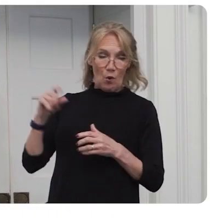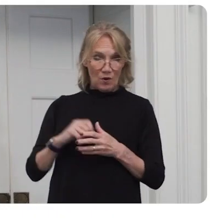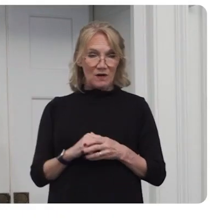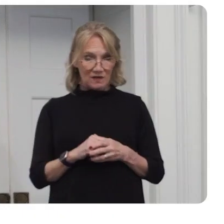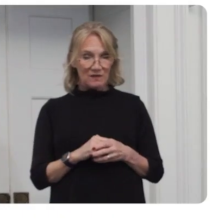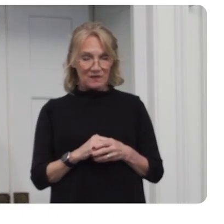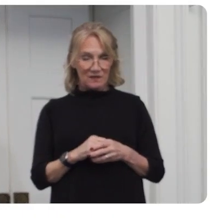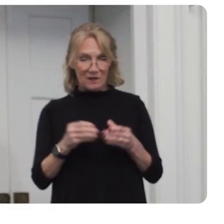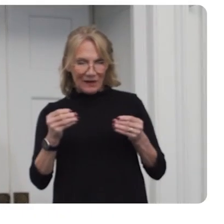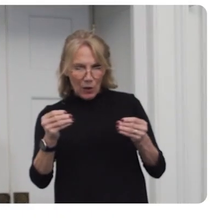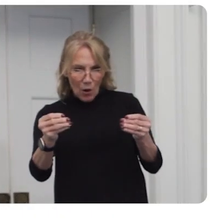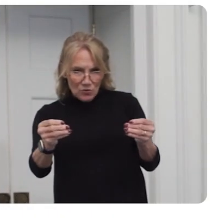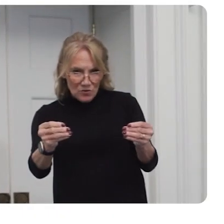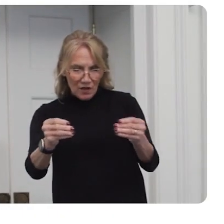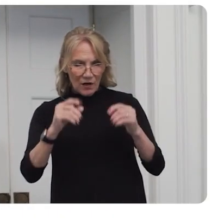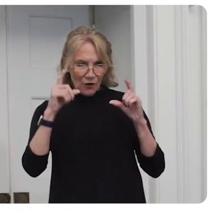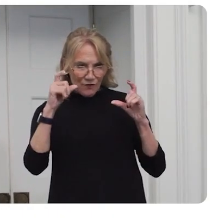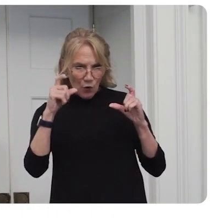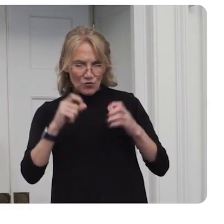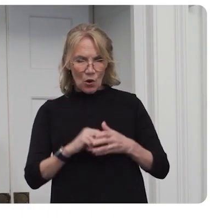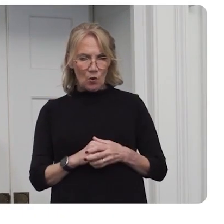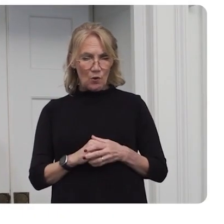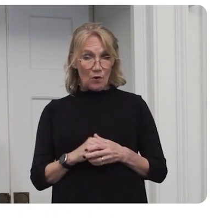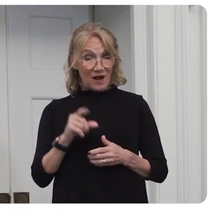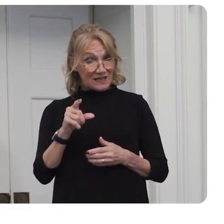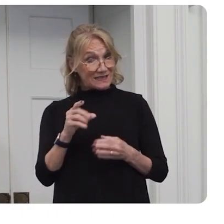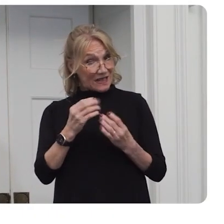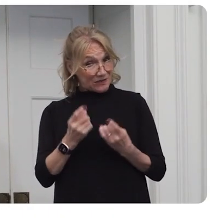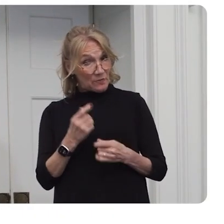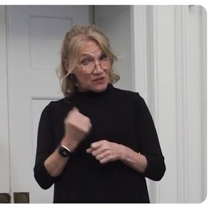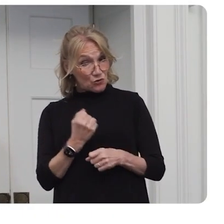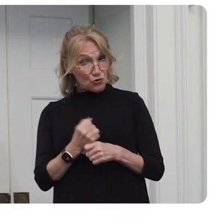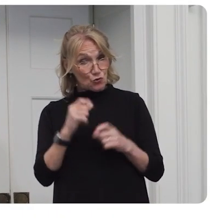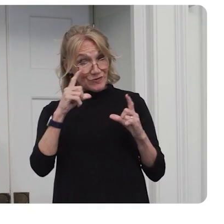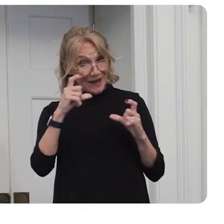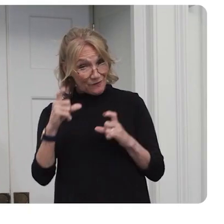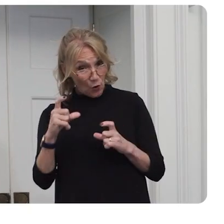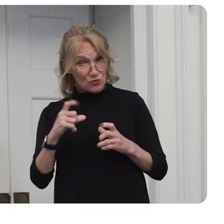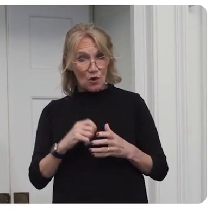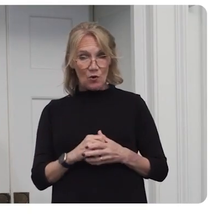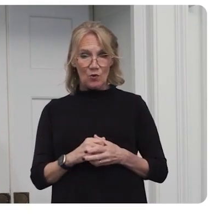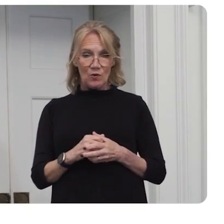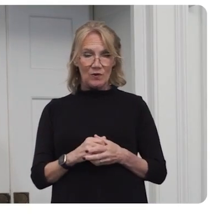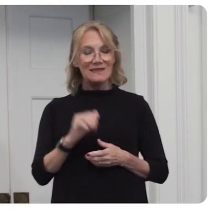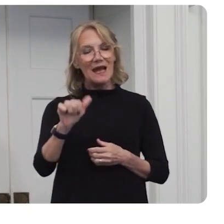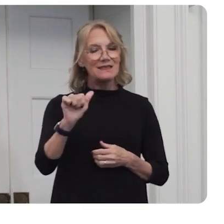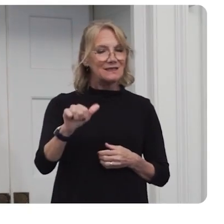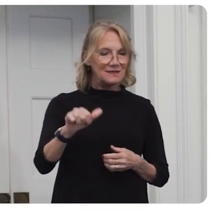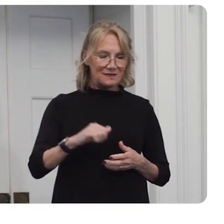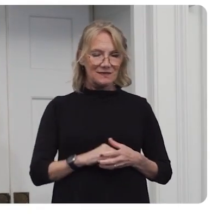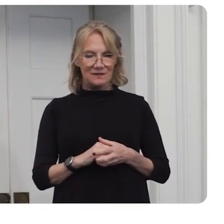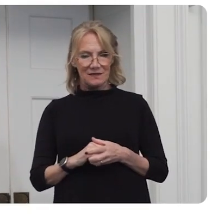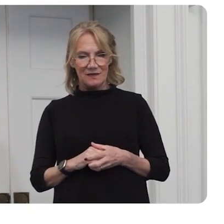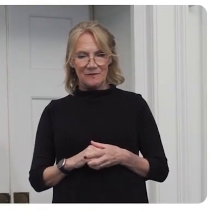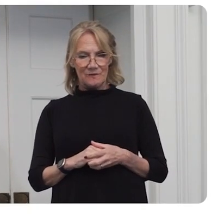I bring it closer, Grace? let's have a look at the picture. So is this something that you do? You take a photograph to Yeah, work I do. from?